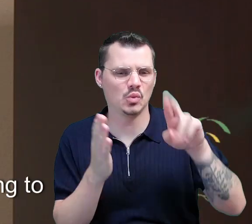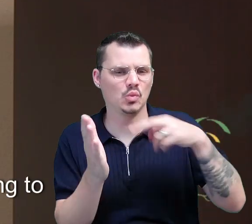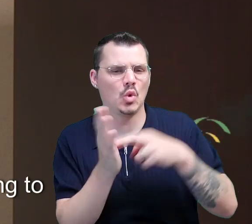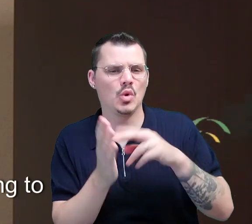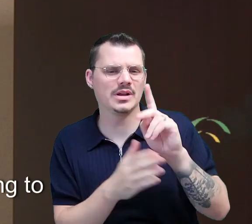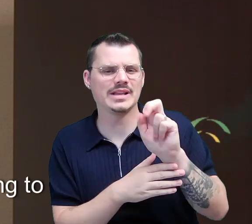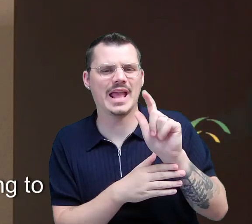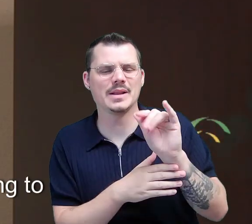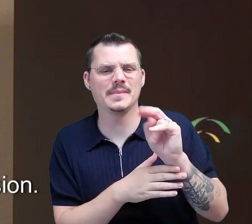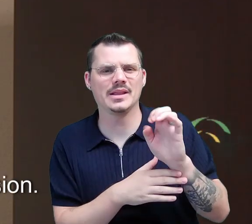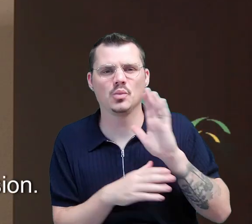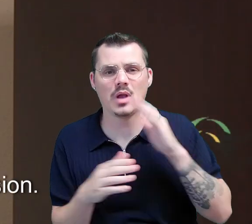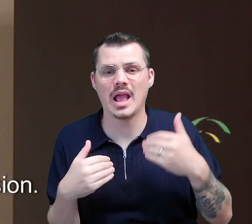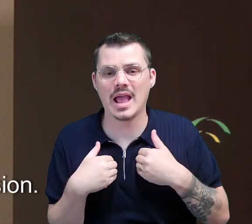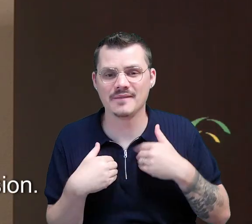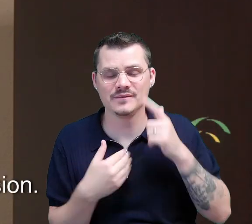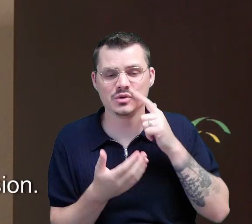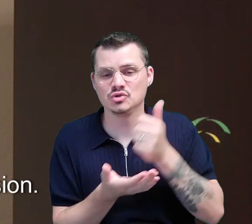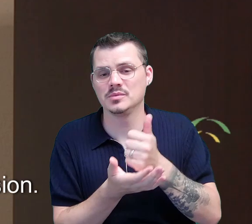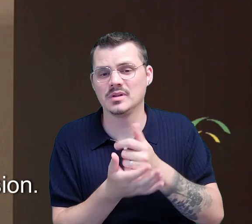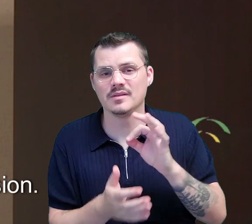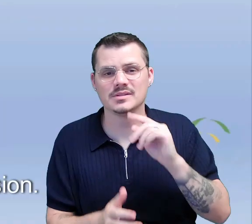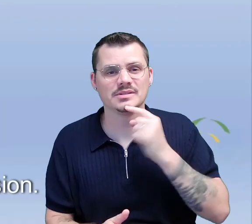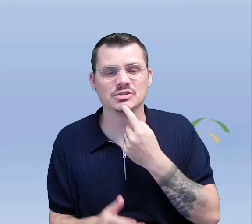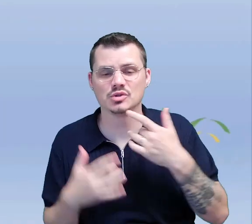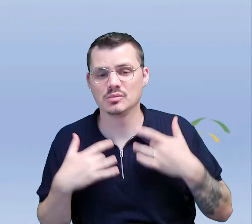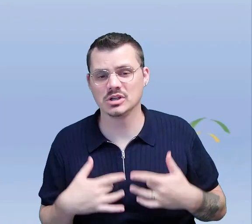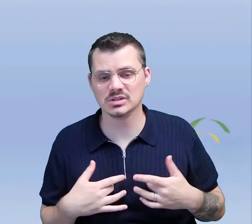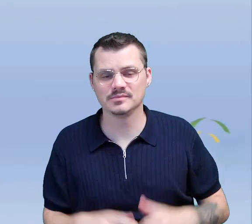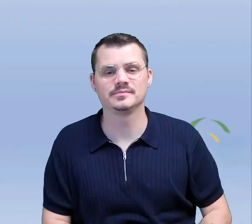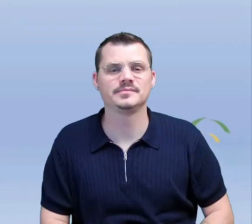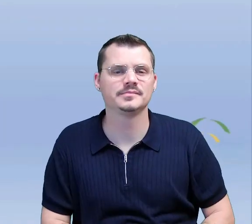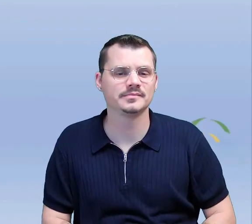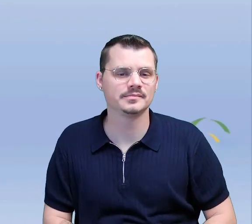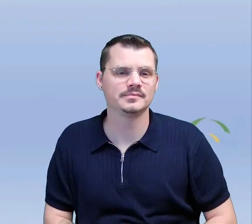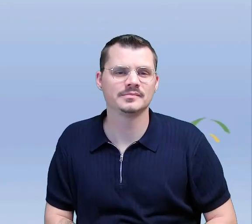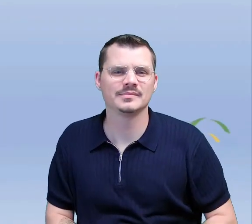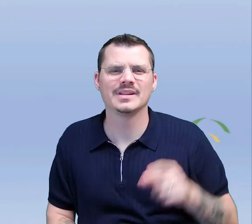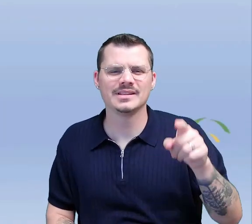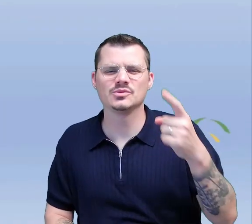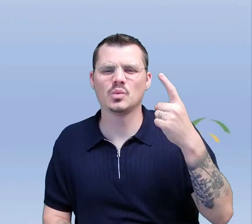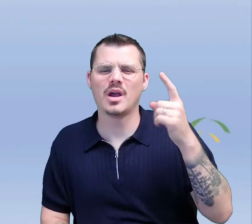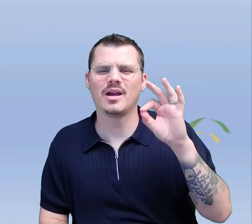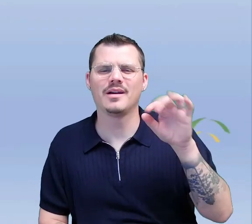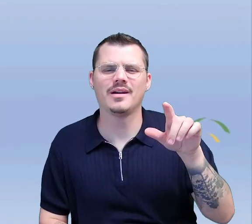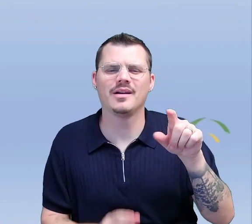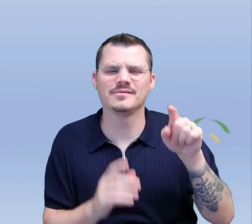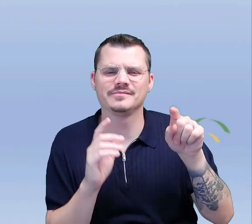role ketamine or ketamine is going to have for treatment of severe depression. And this is one of the